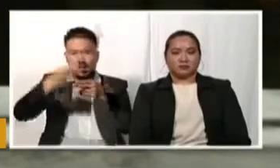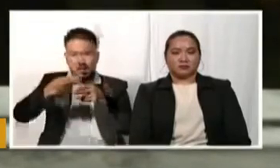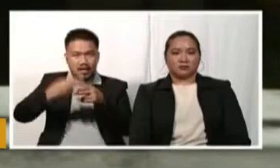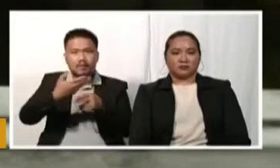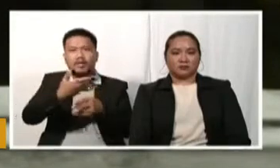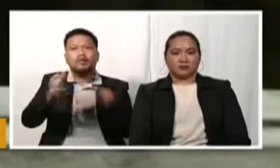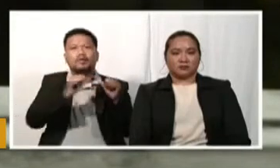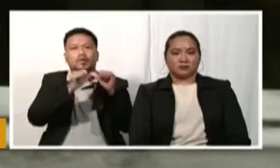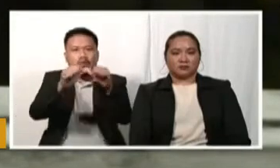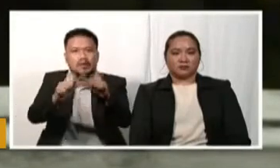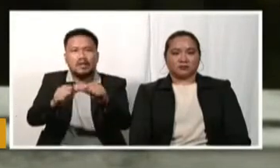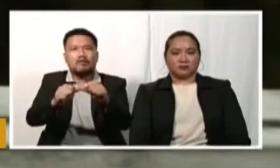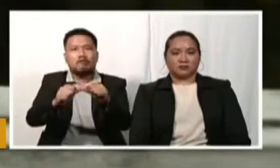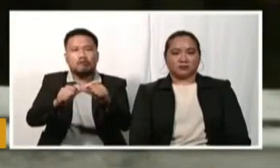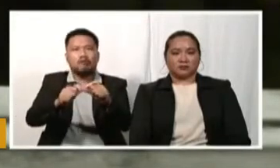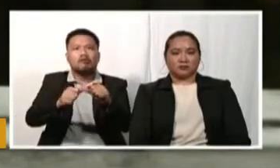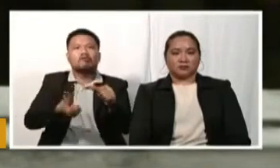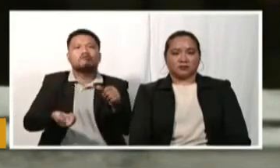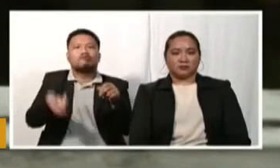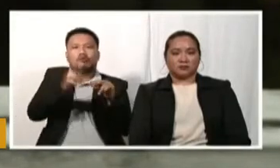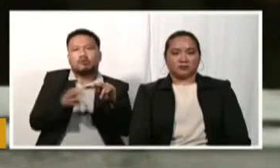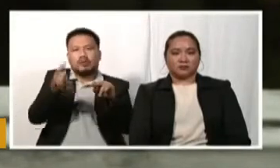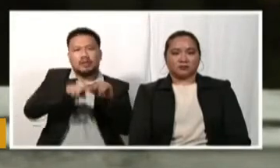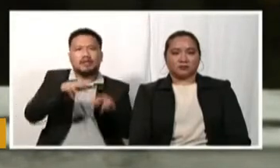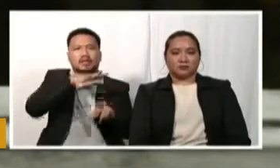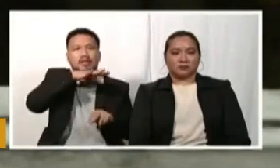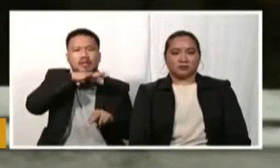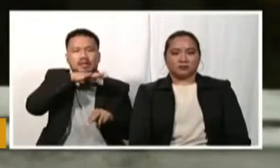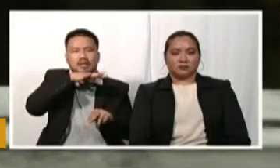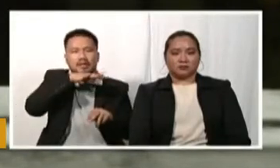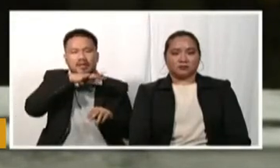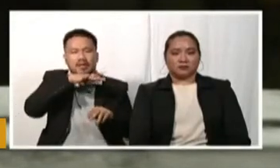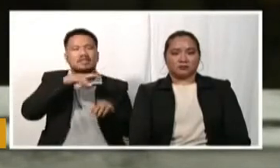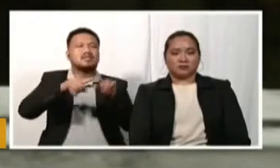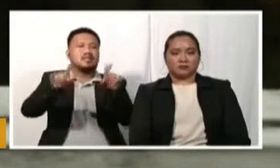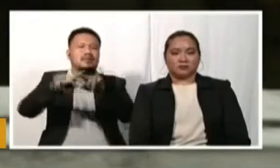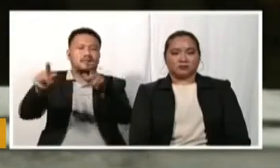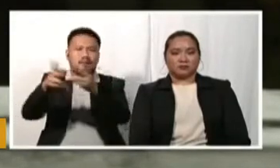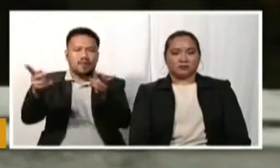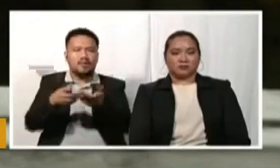you profaned among the nations to which you came.